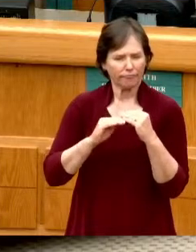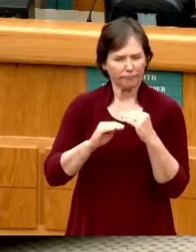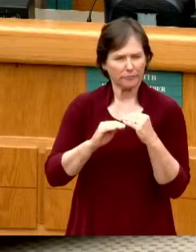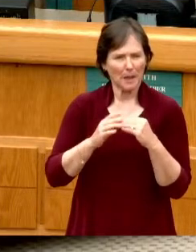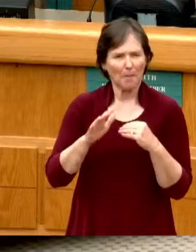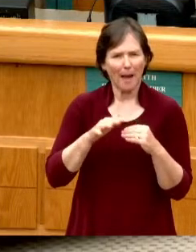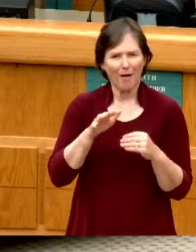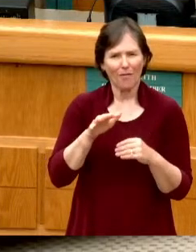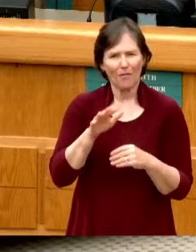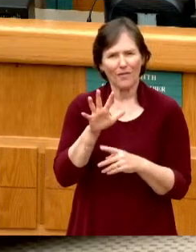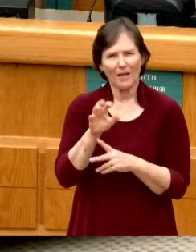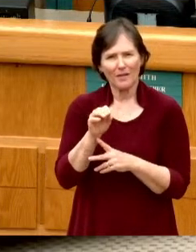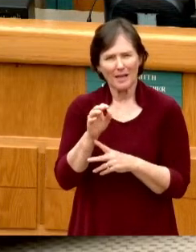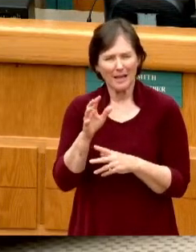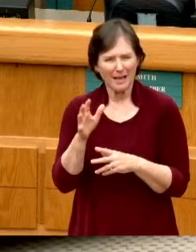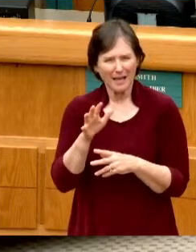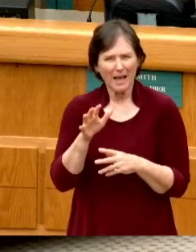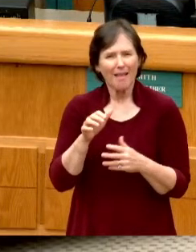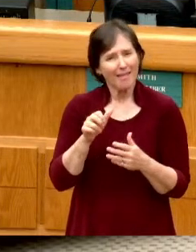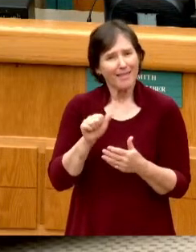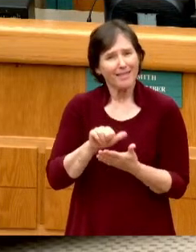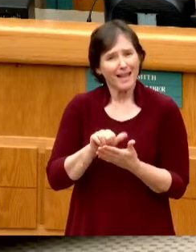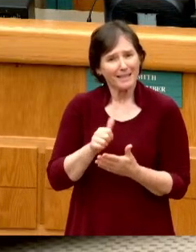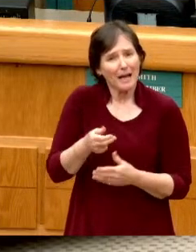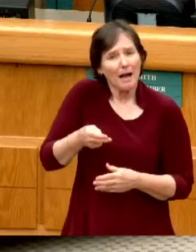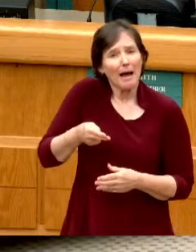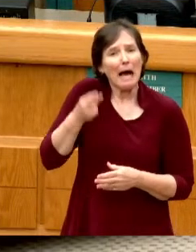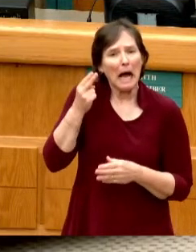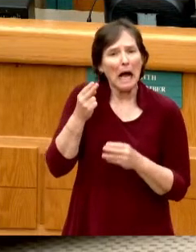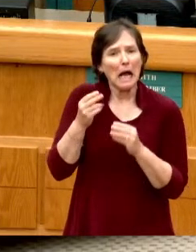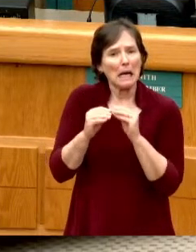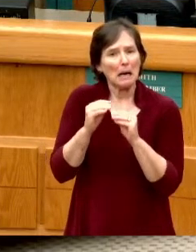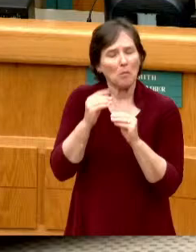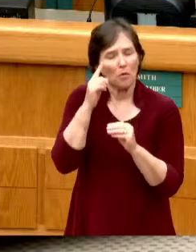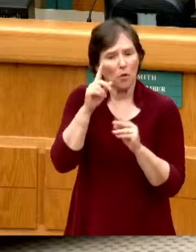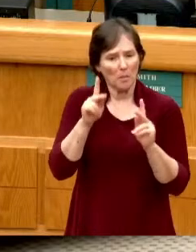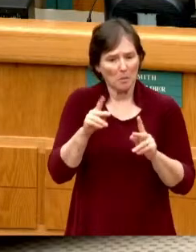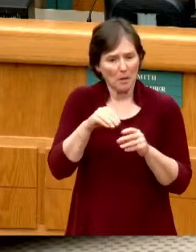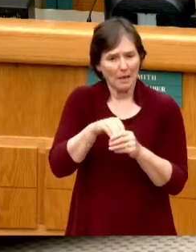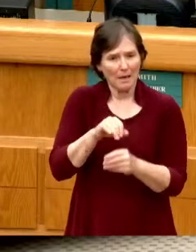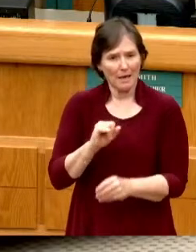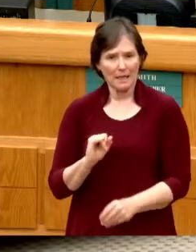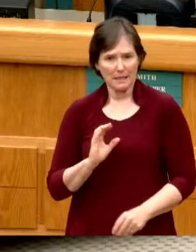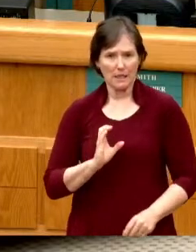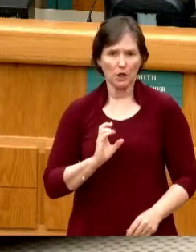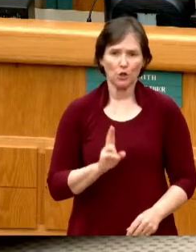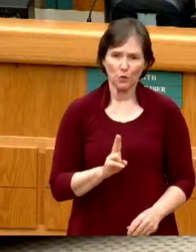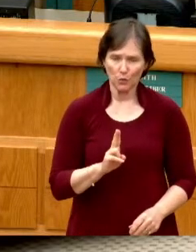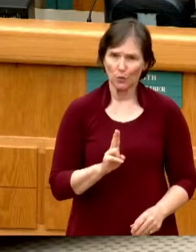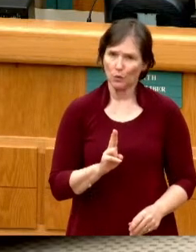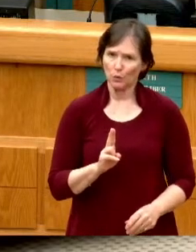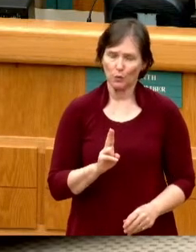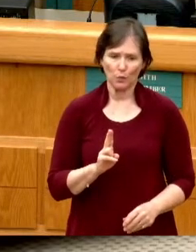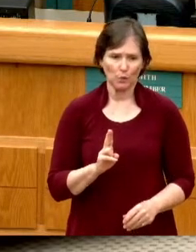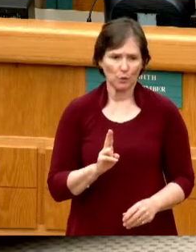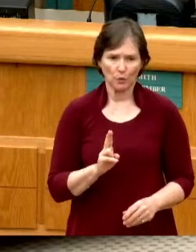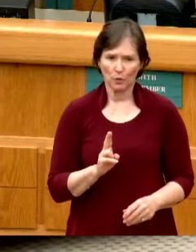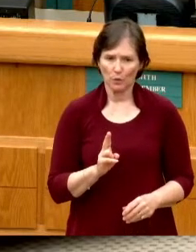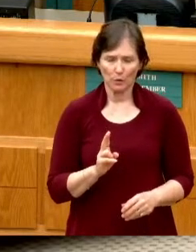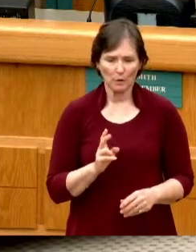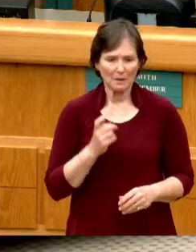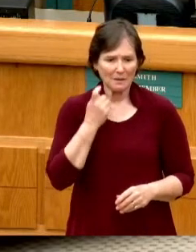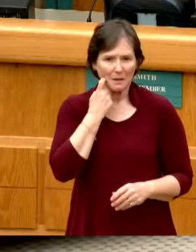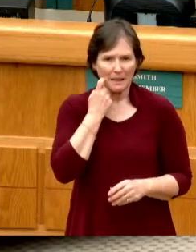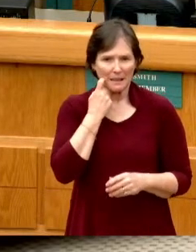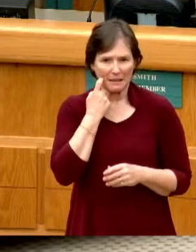high numbers for people in ICU related to COVID-19. The last 2 days, 54 for the last 2 days, the